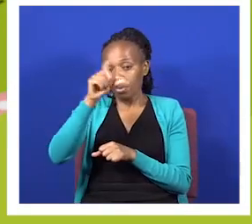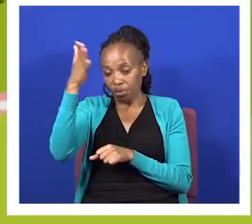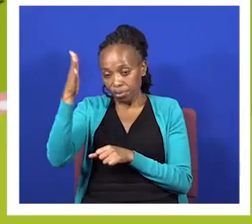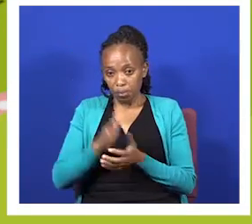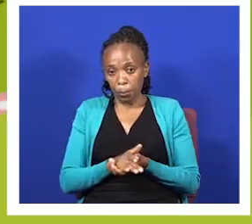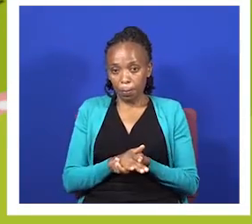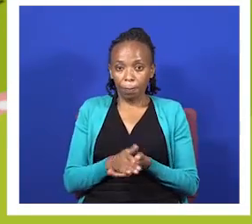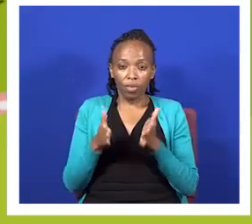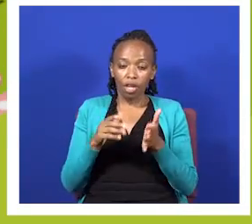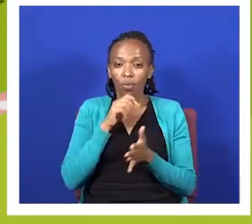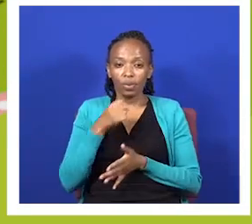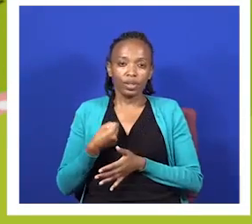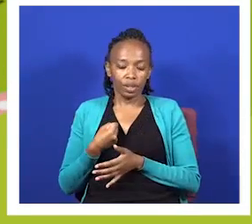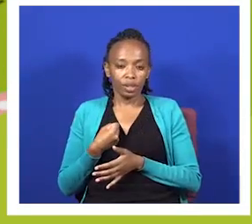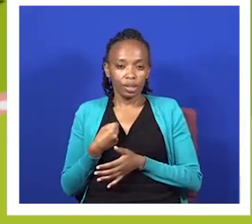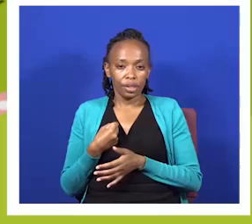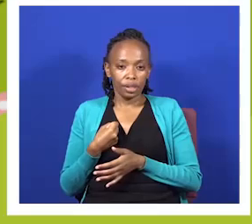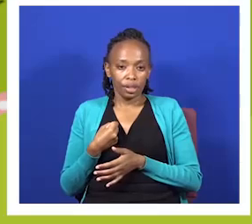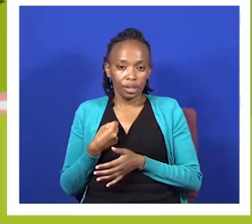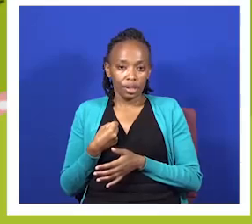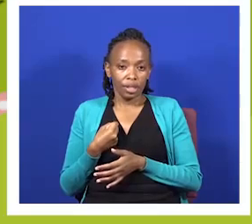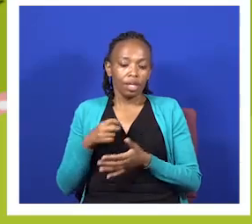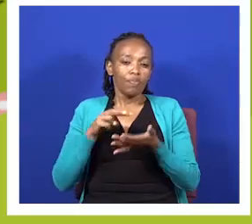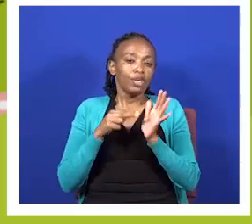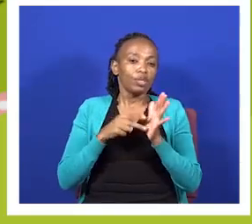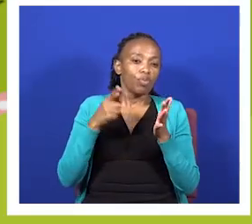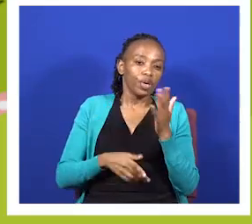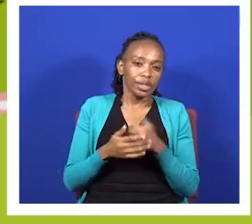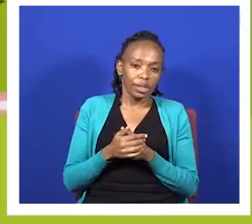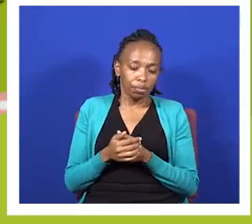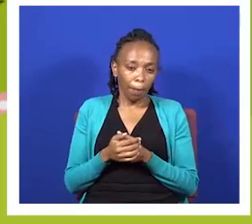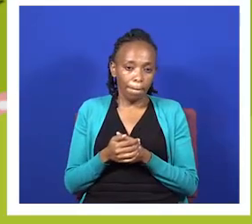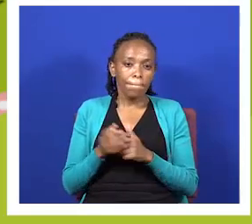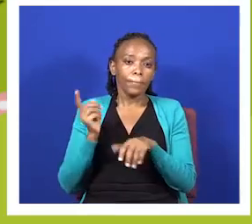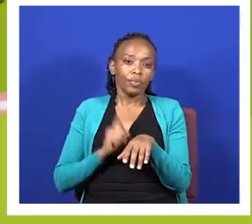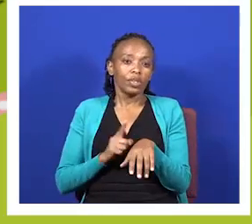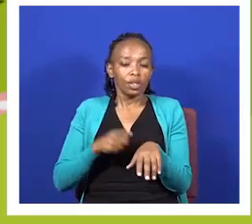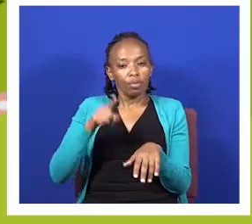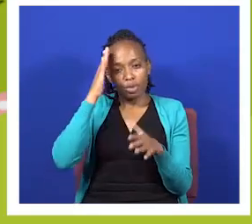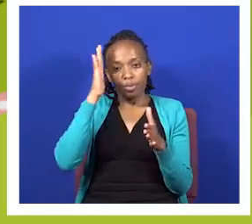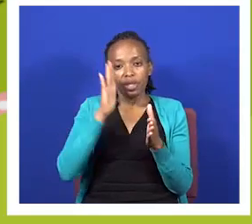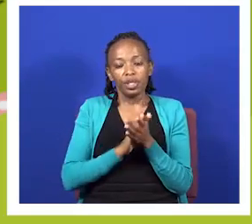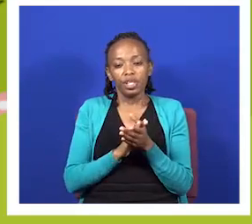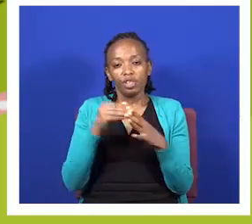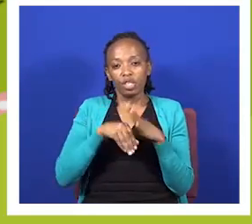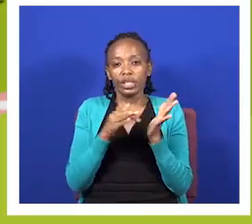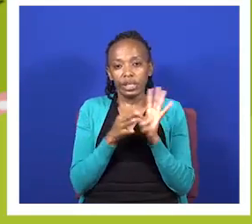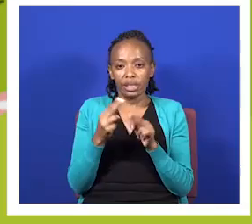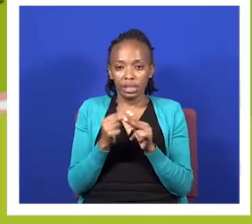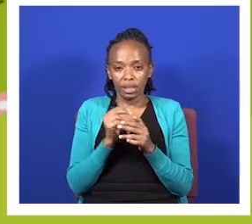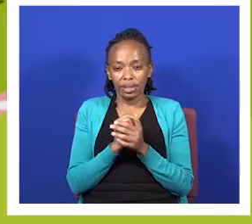cross. So boys and girls, what that means is when you believe